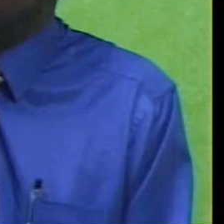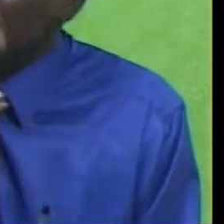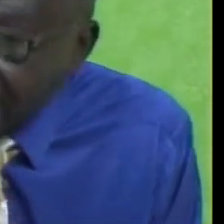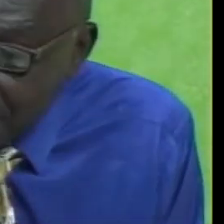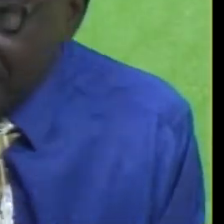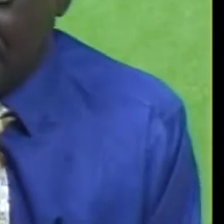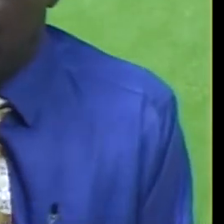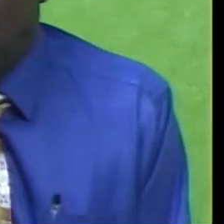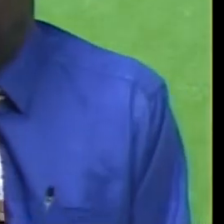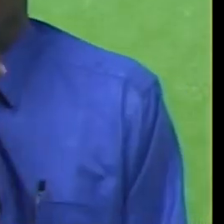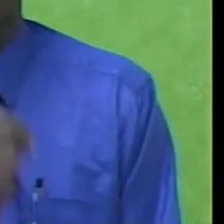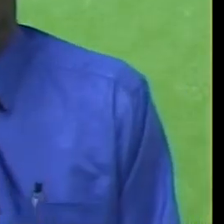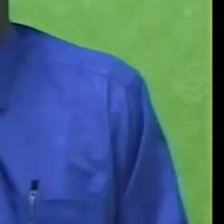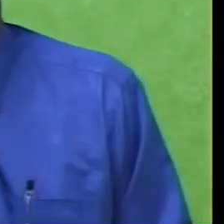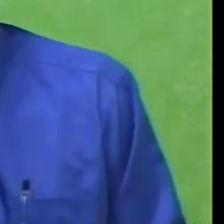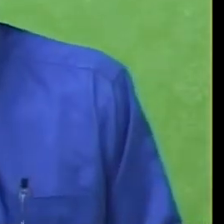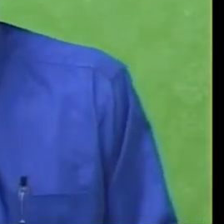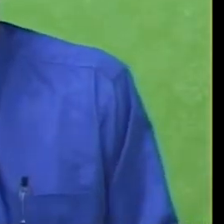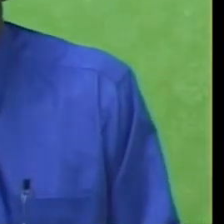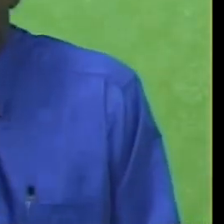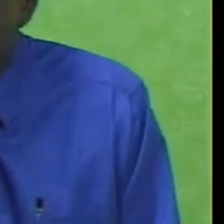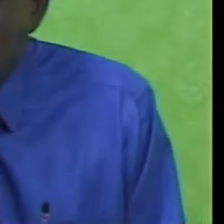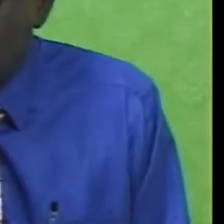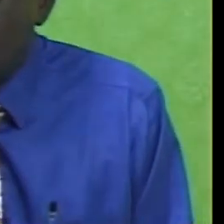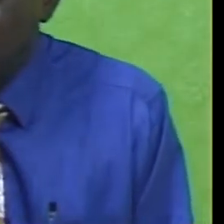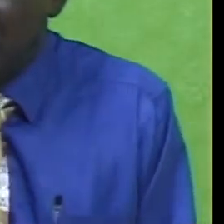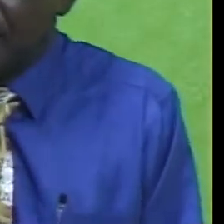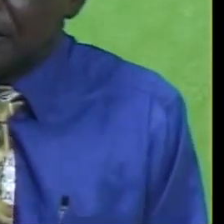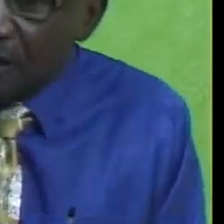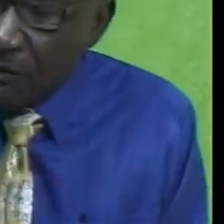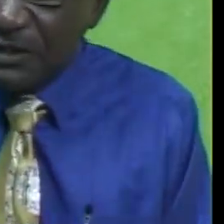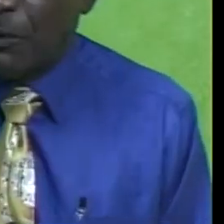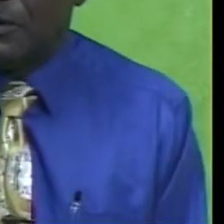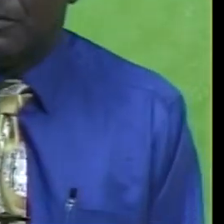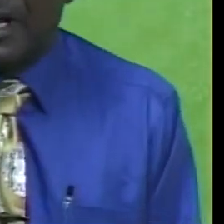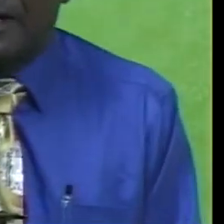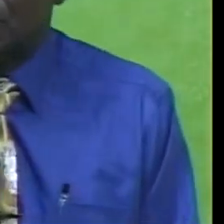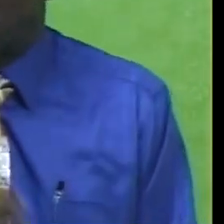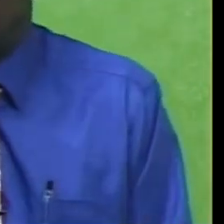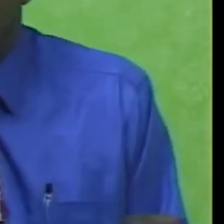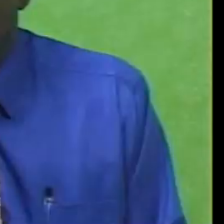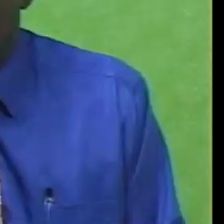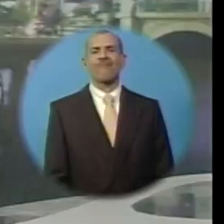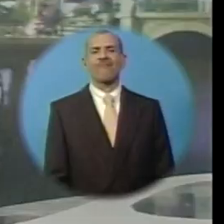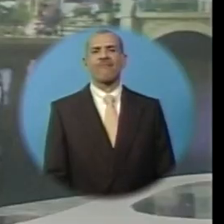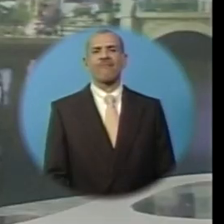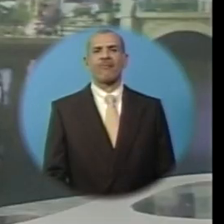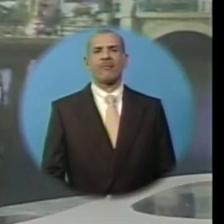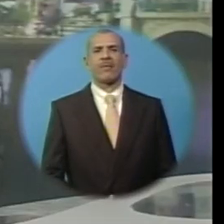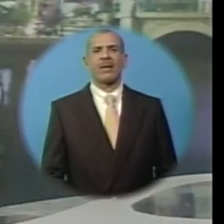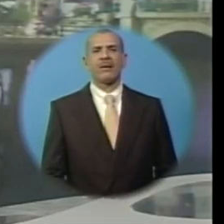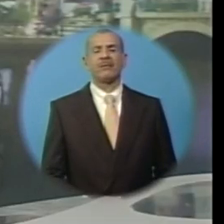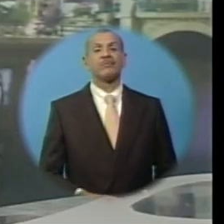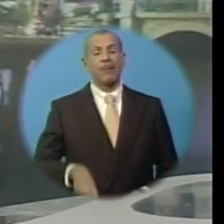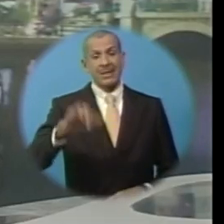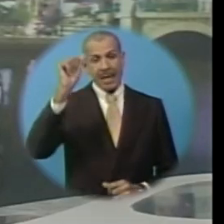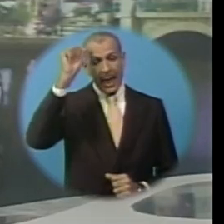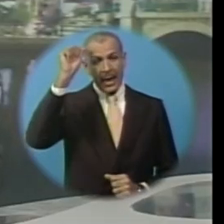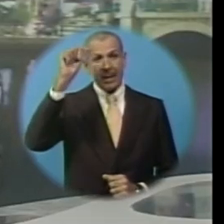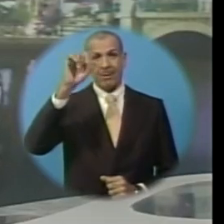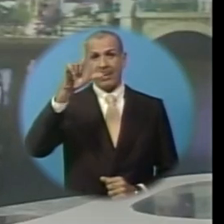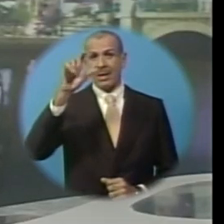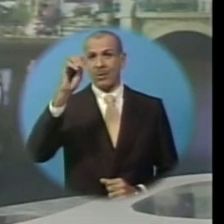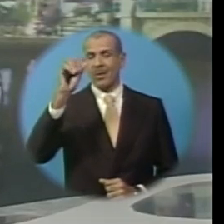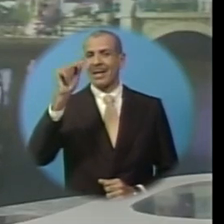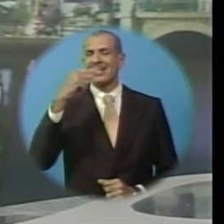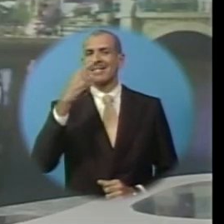that same lady making that kind of statement. It is immature, is irresponsible, and is out of place. Mr. Aline says there are